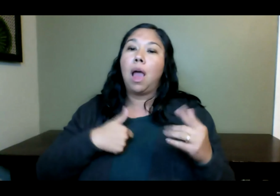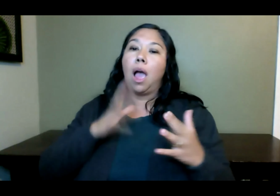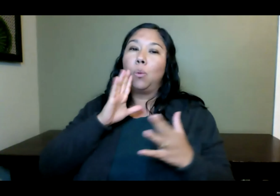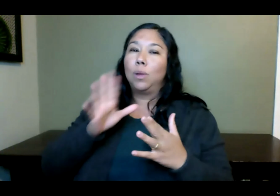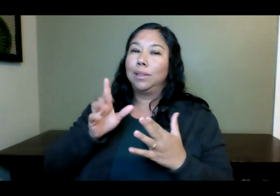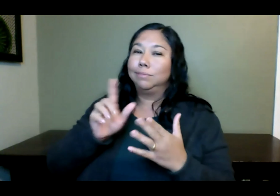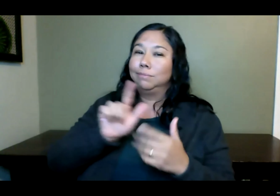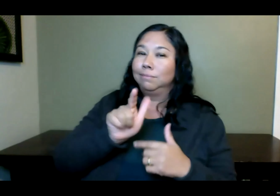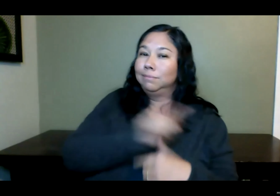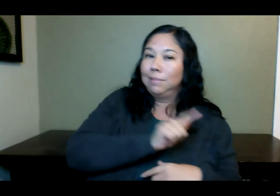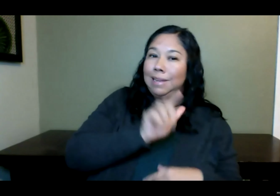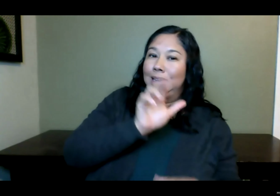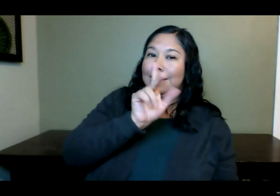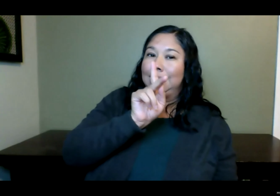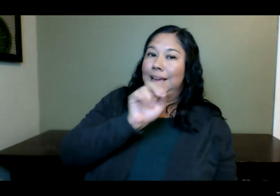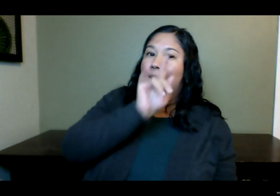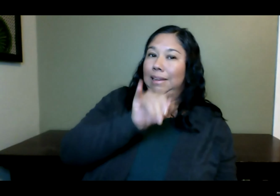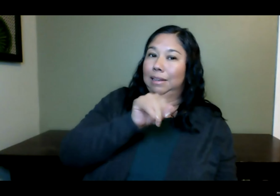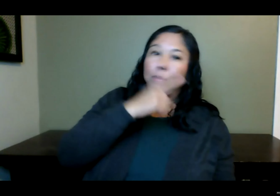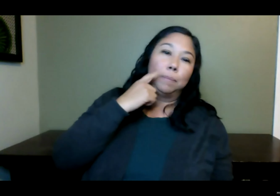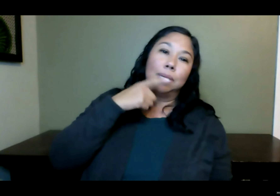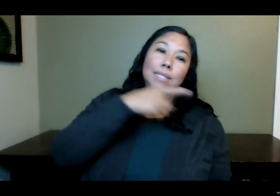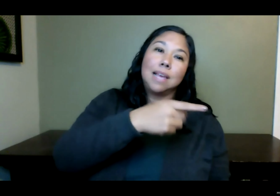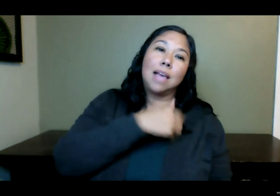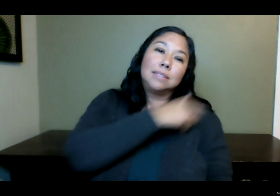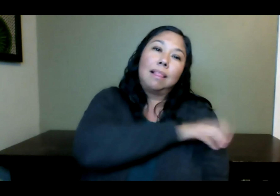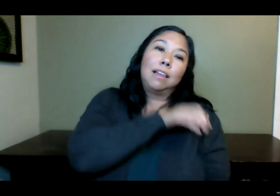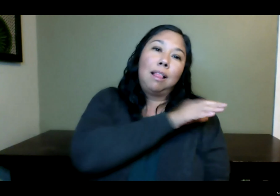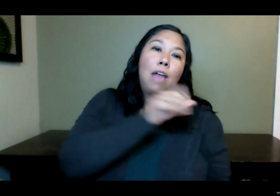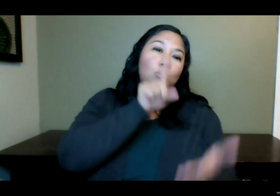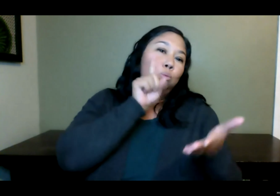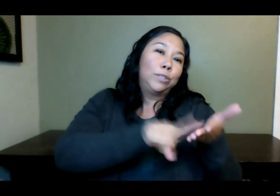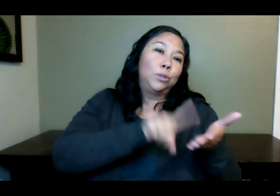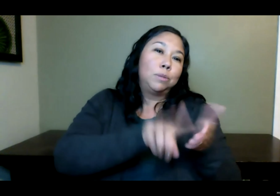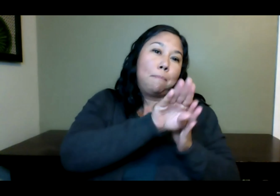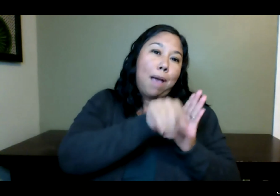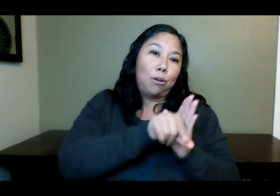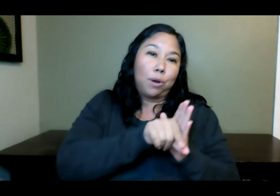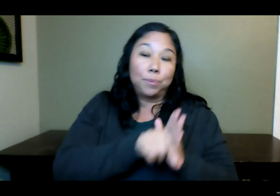Keni on any additional questions since he has the clinical and the research background.